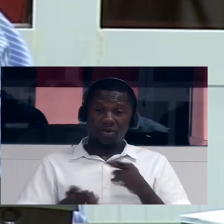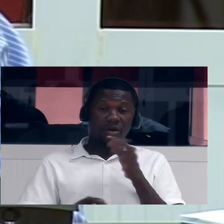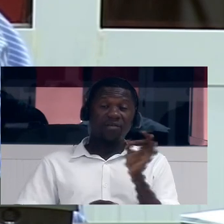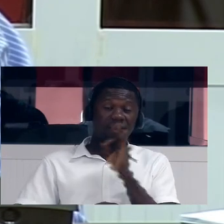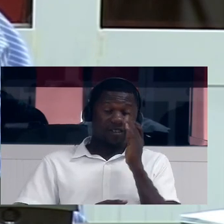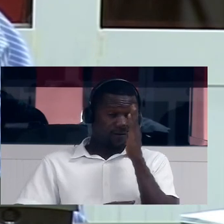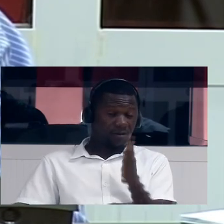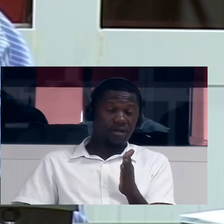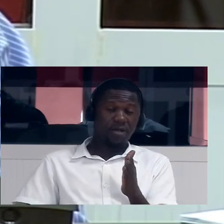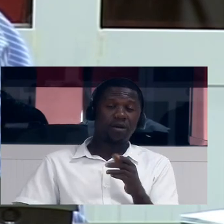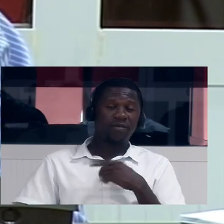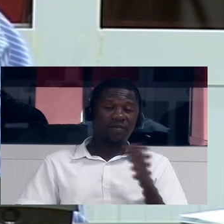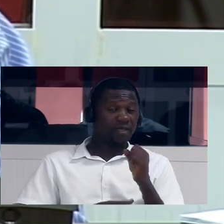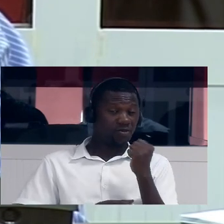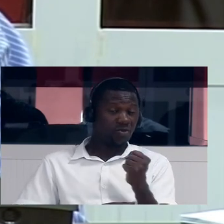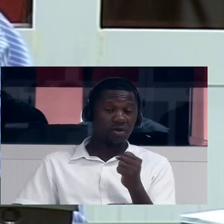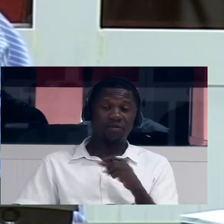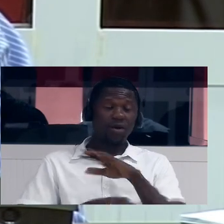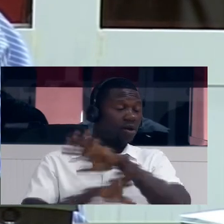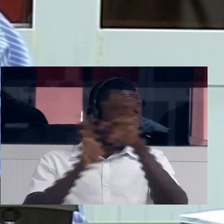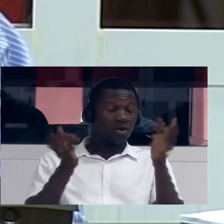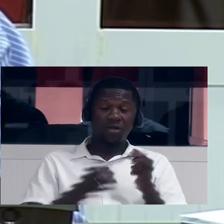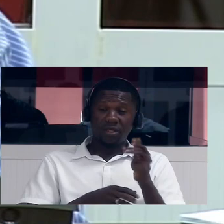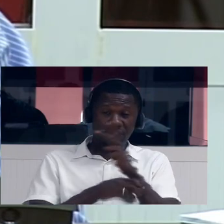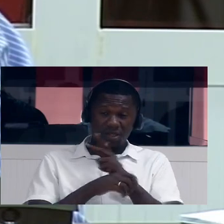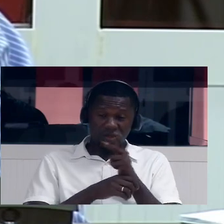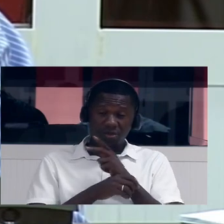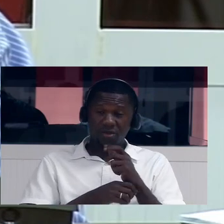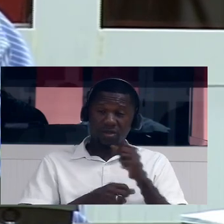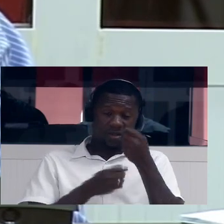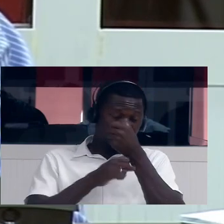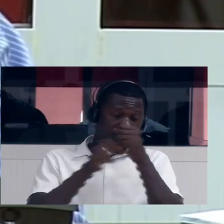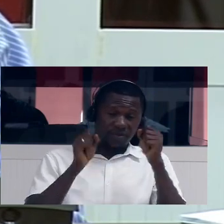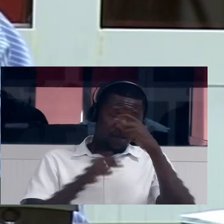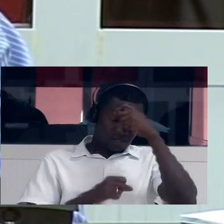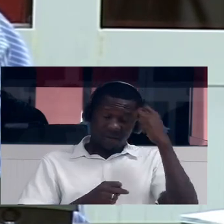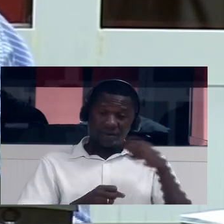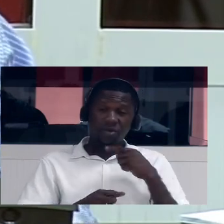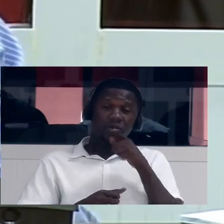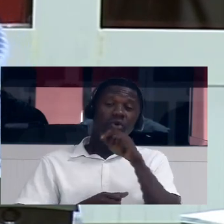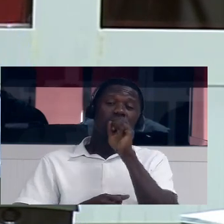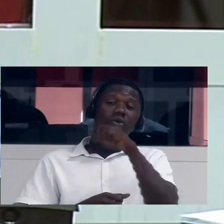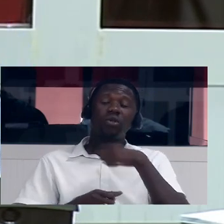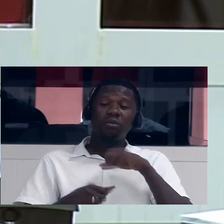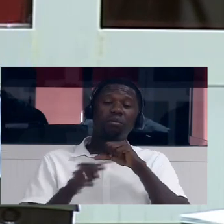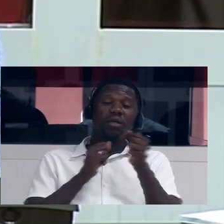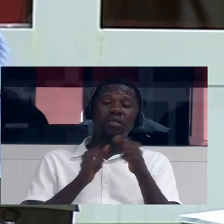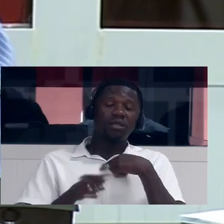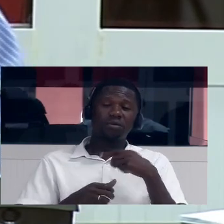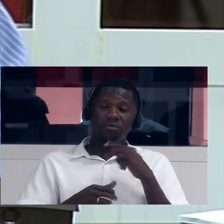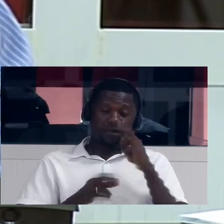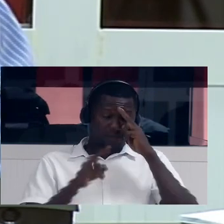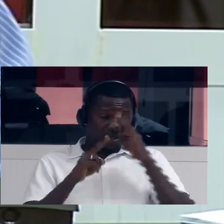strict, you are very firm, and in fact, in all the security services, yours is the best in terms of discipline, all those kinds of